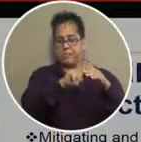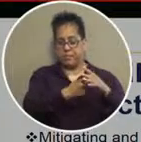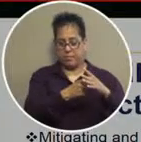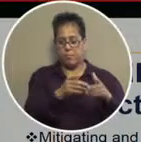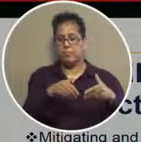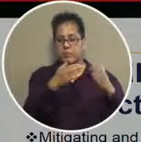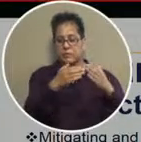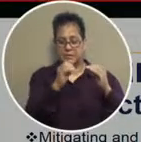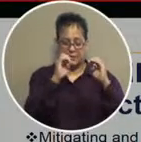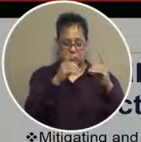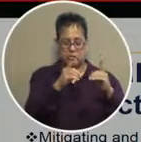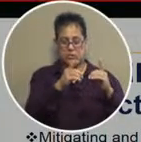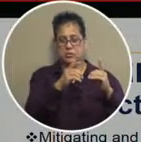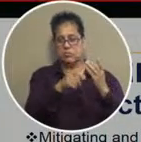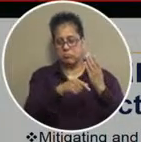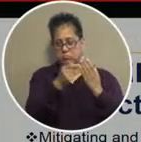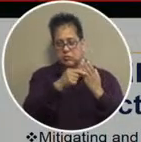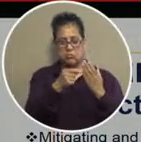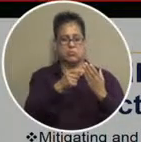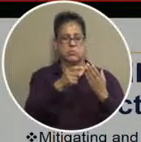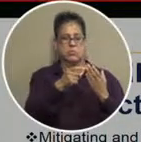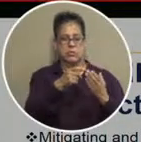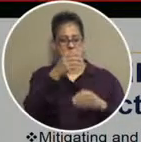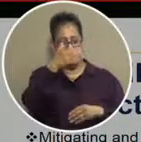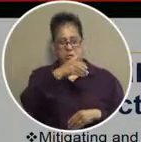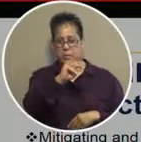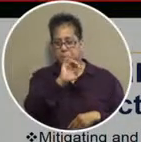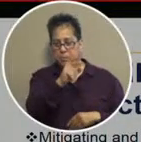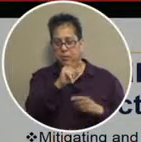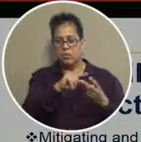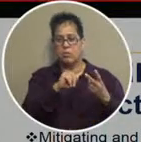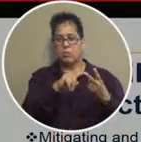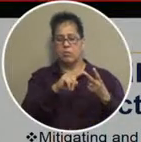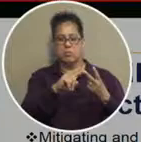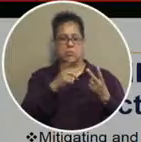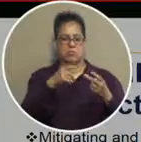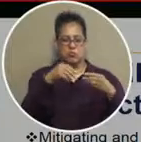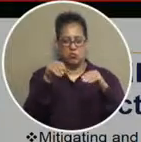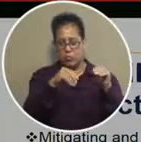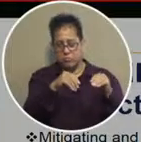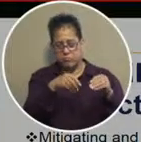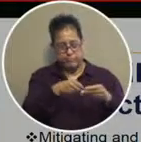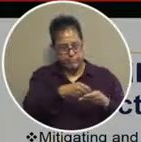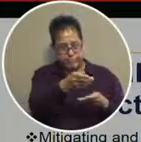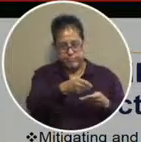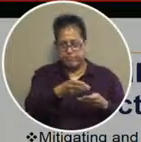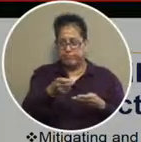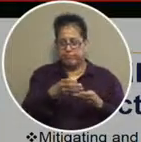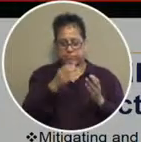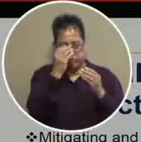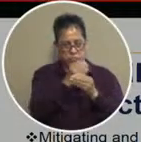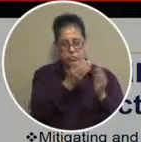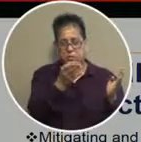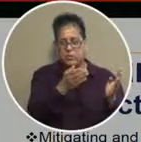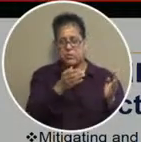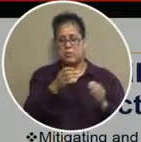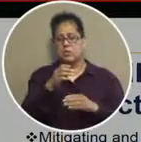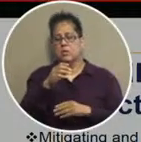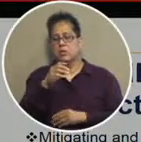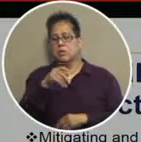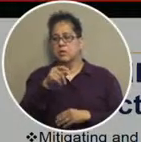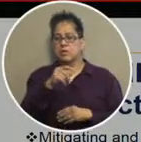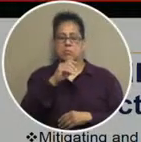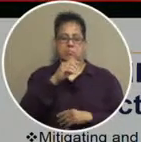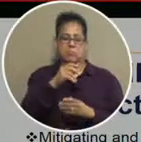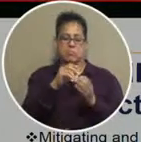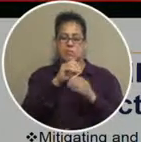providing educational materials in public places, such as in front of malls or big box stores, to their more focused approach on targeting nursing or